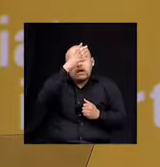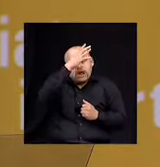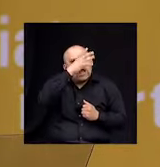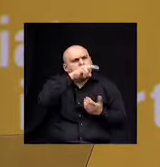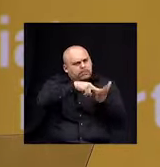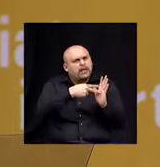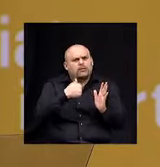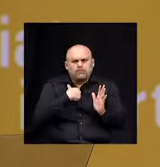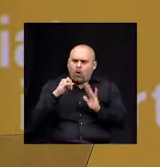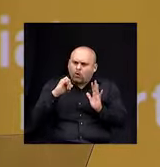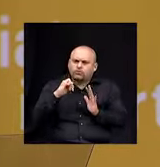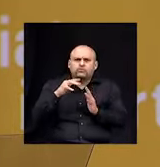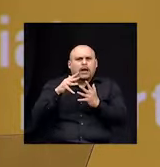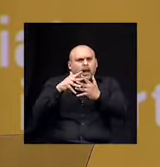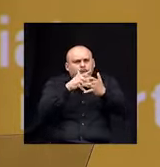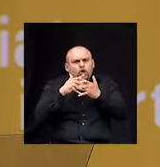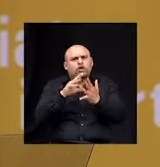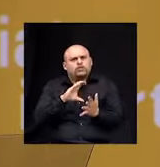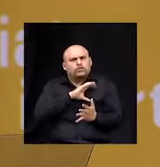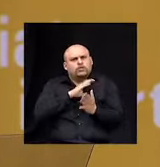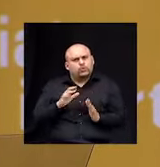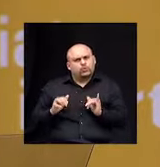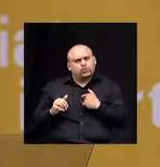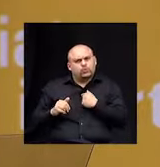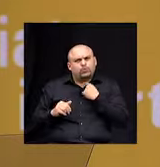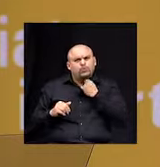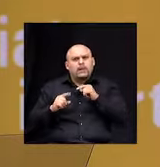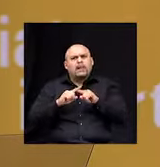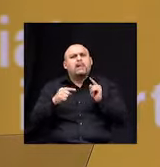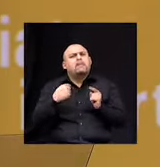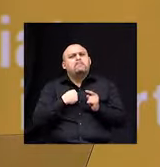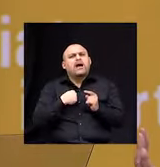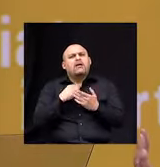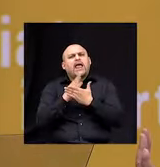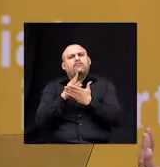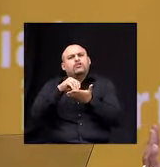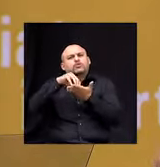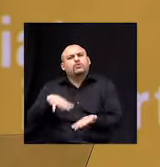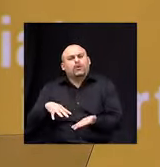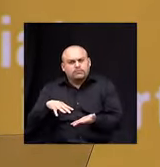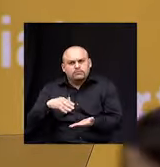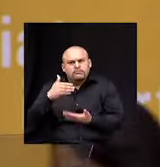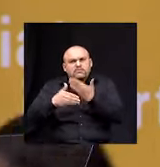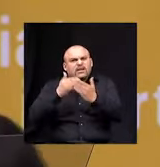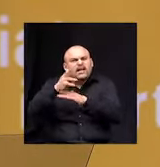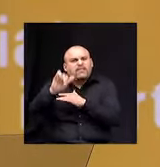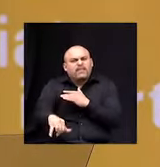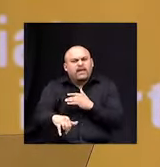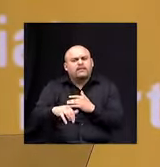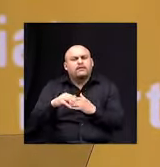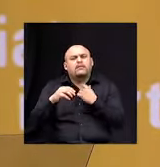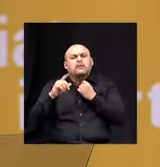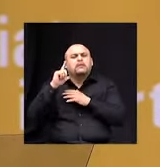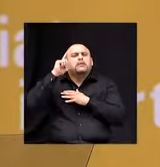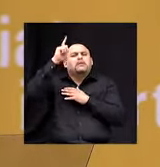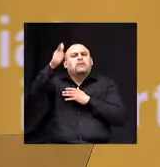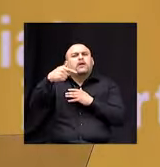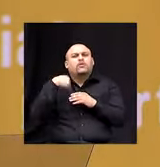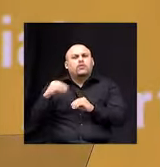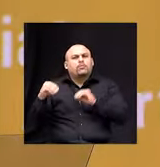American citizen too. But I was an average student after that. And later we moved